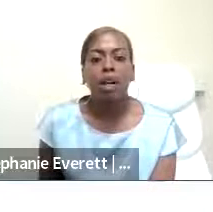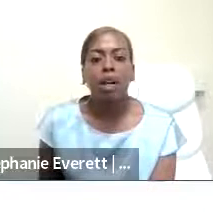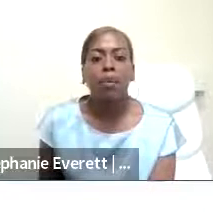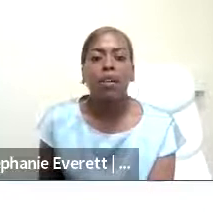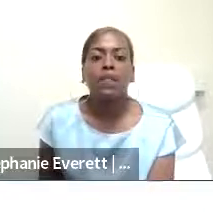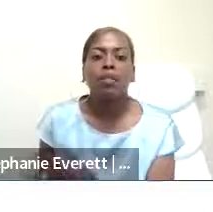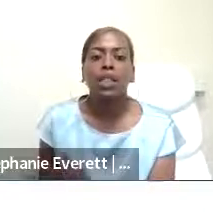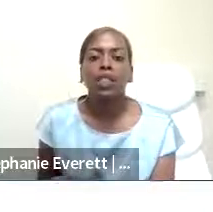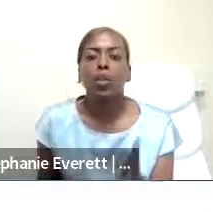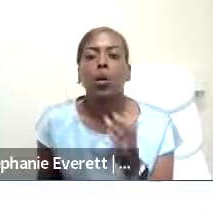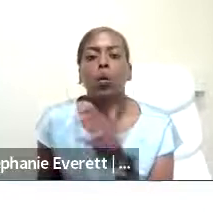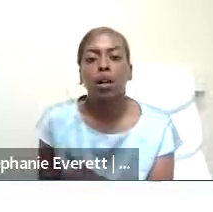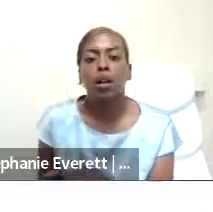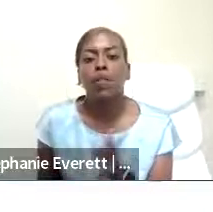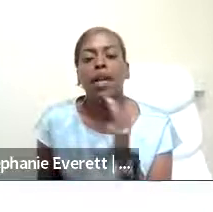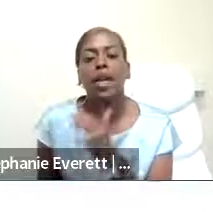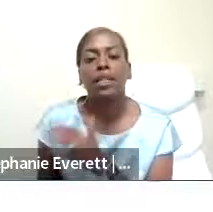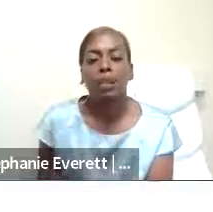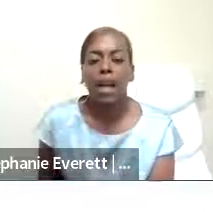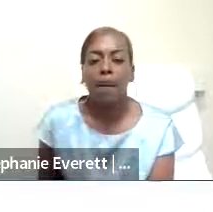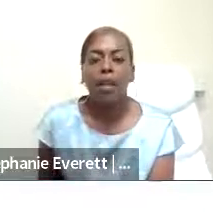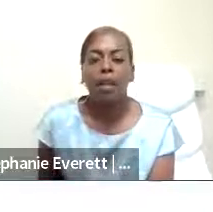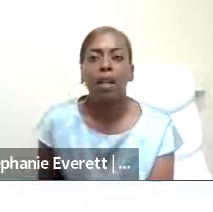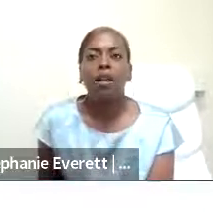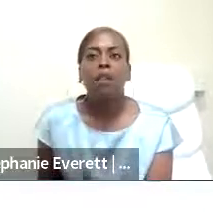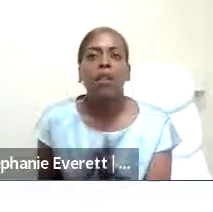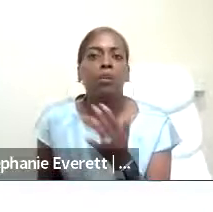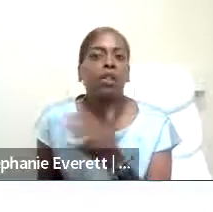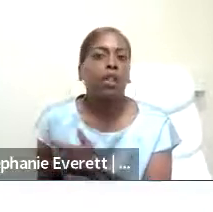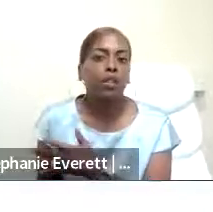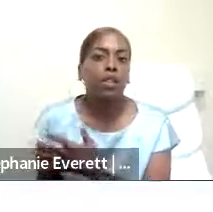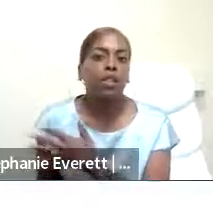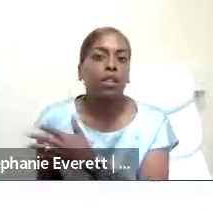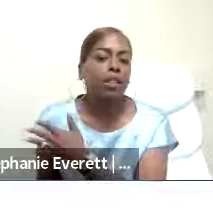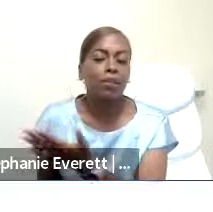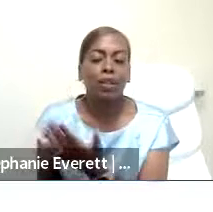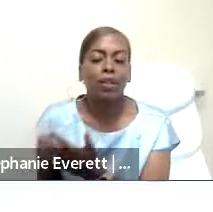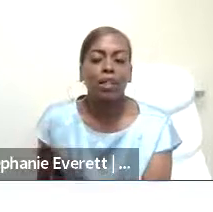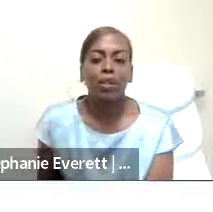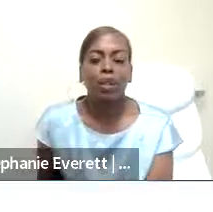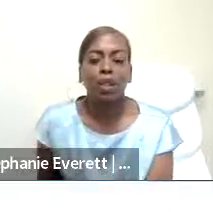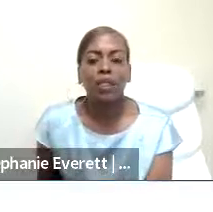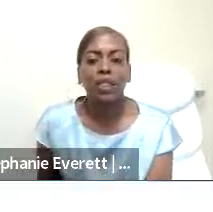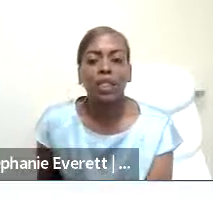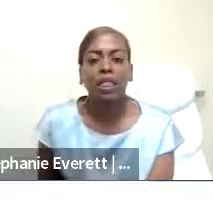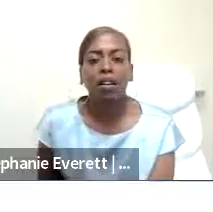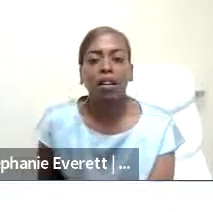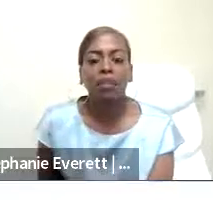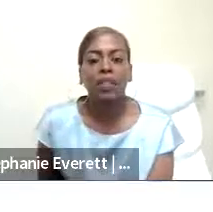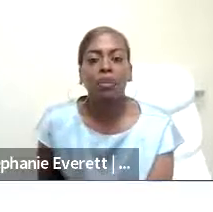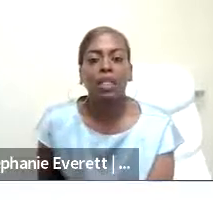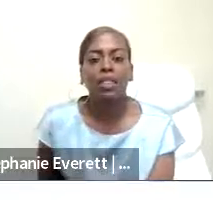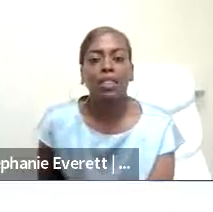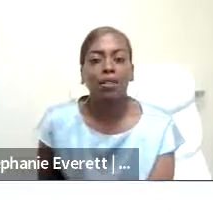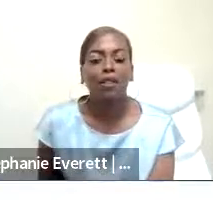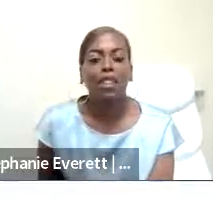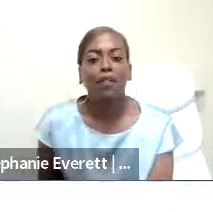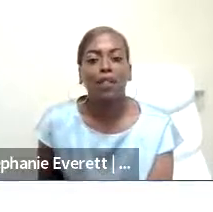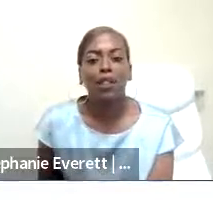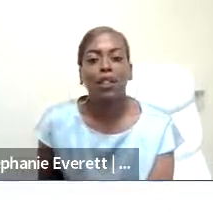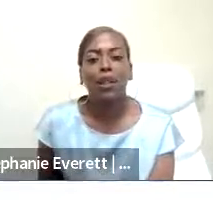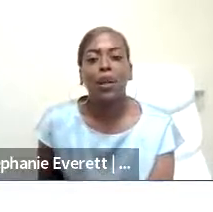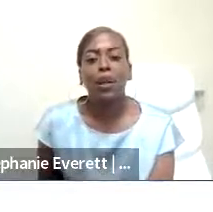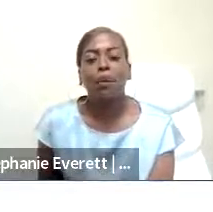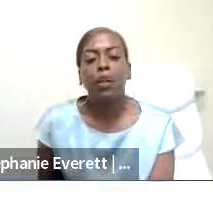really talk about the foundational work that has been happening, from securing the building that you all have seen, our office space, and still trying to